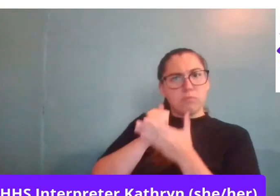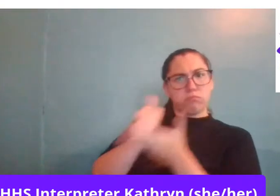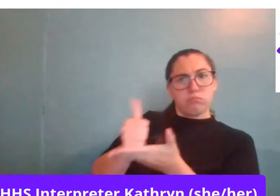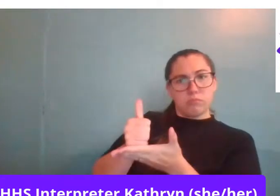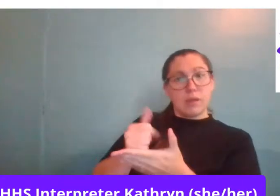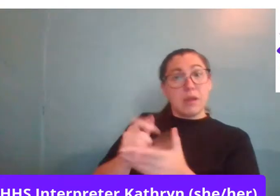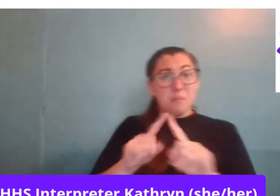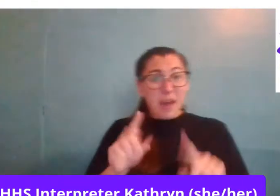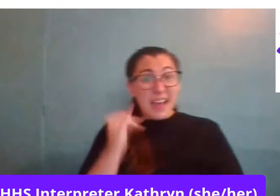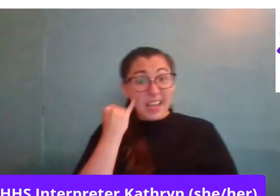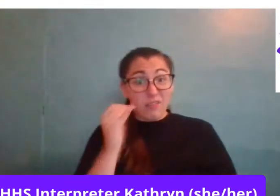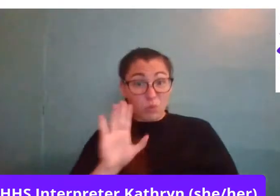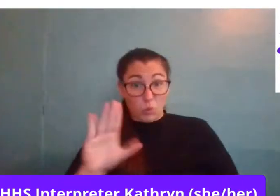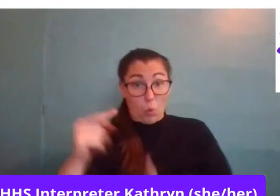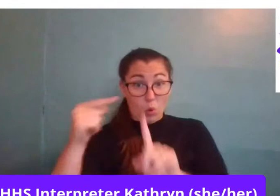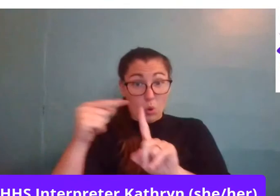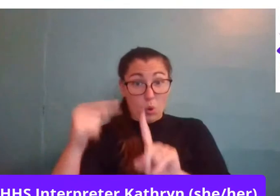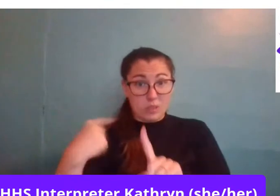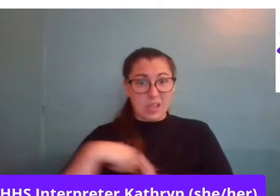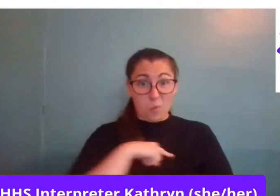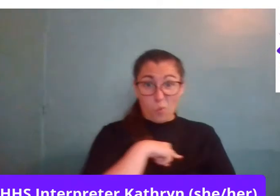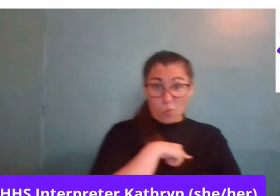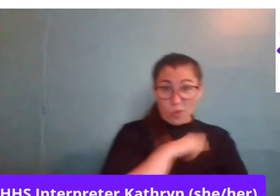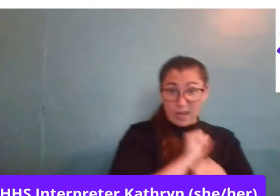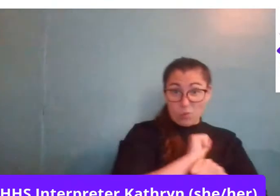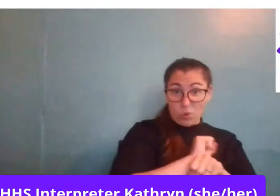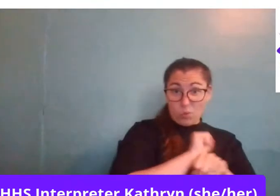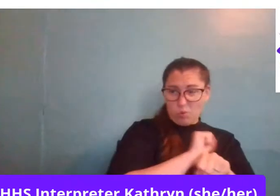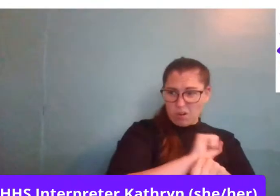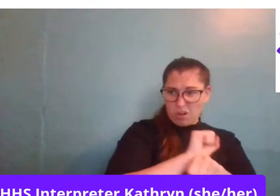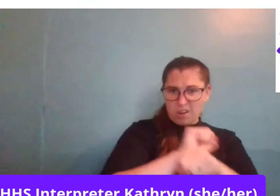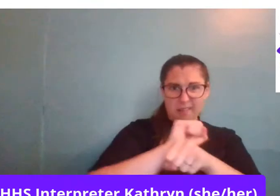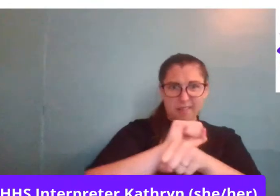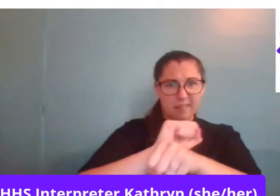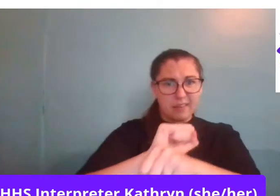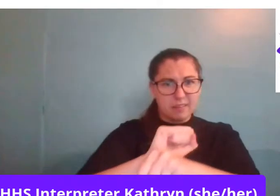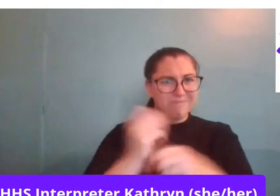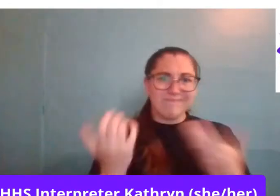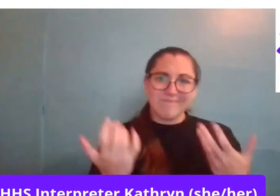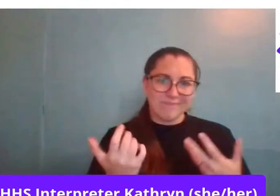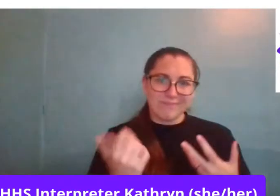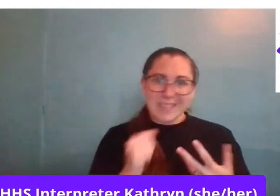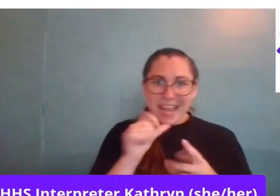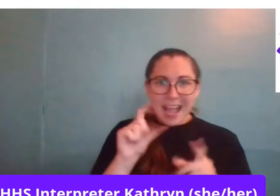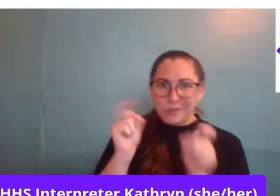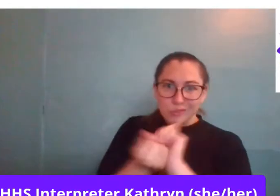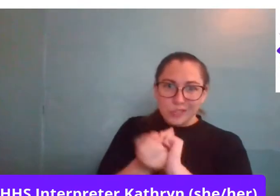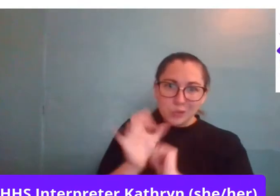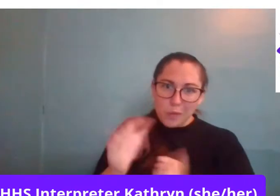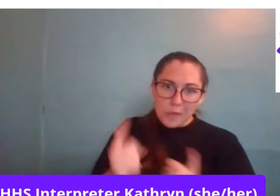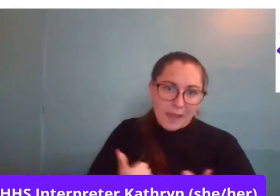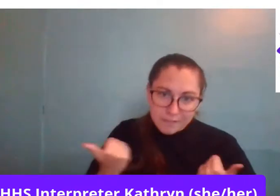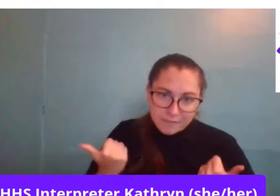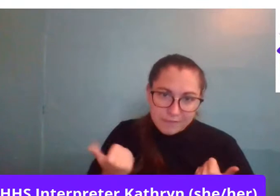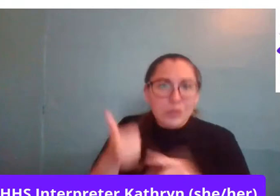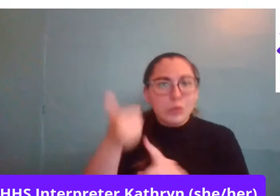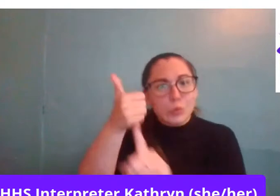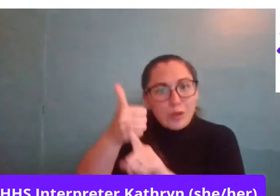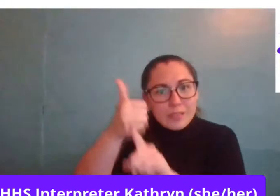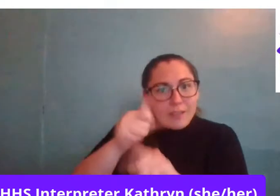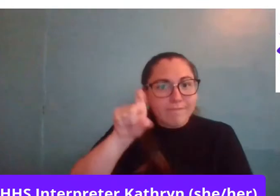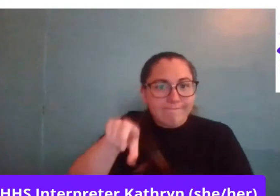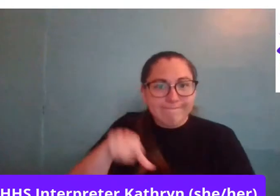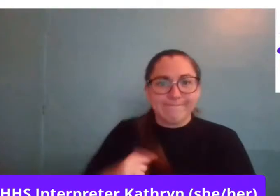goals and we're doing all the work, and it's make no difference. So anyways,